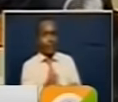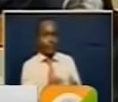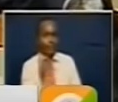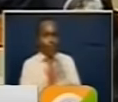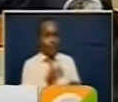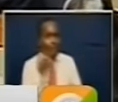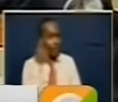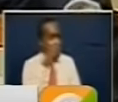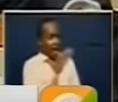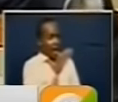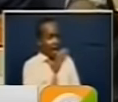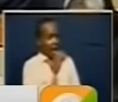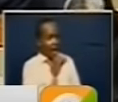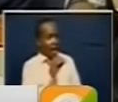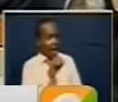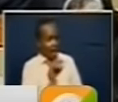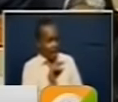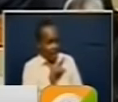Nairobi.